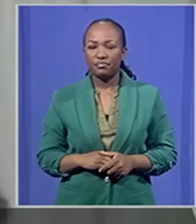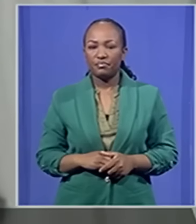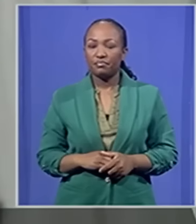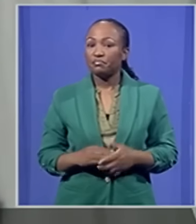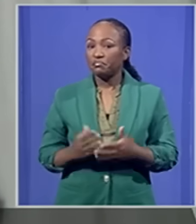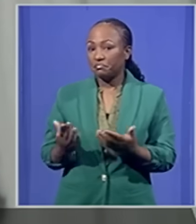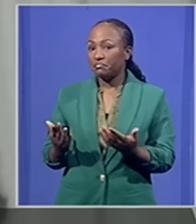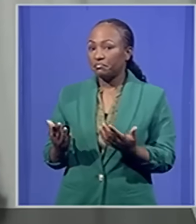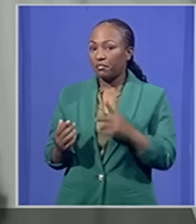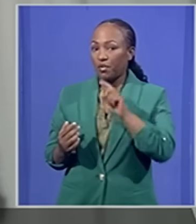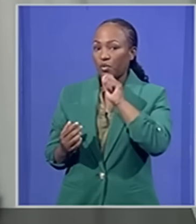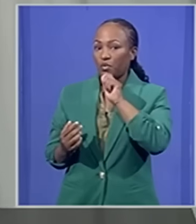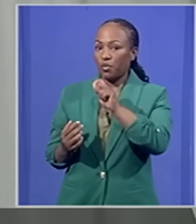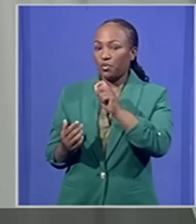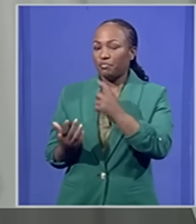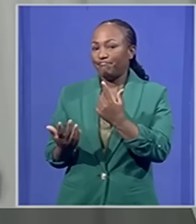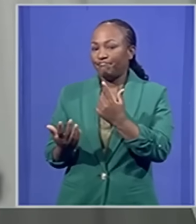be beyond,